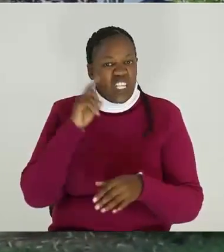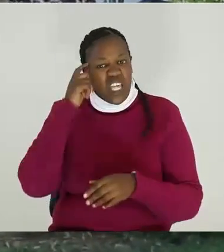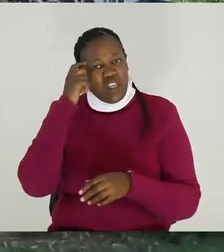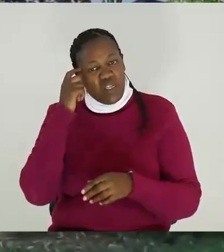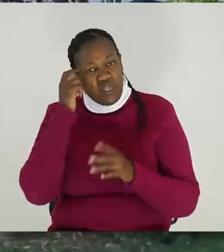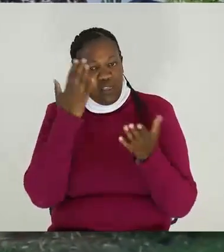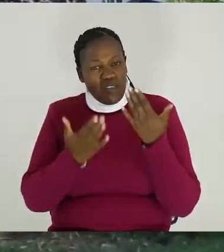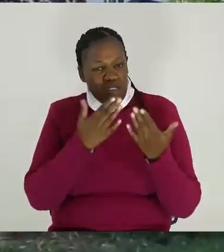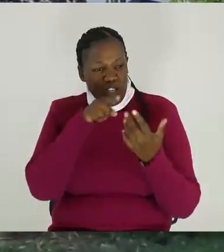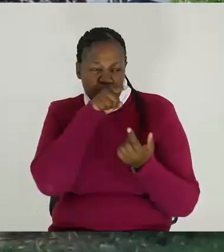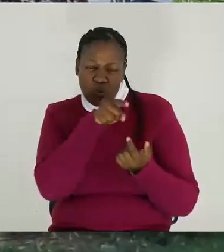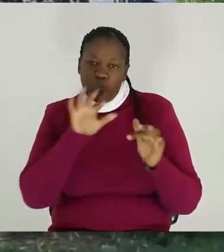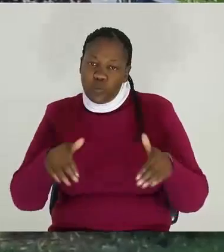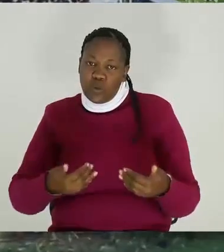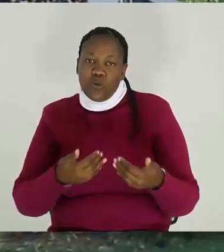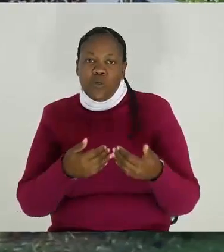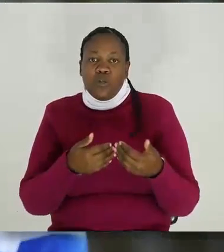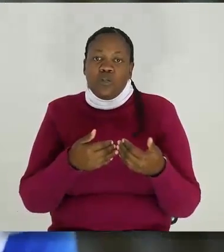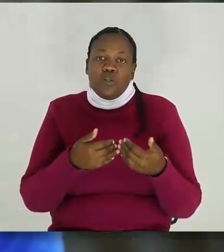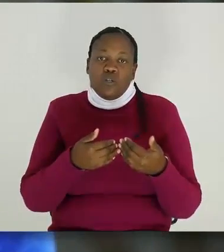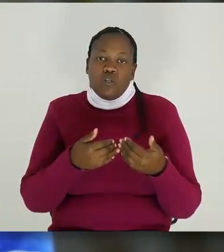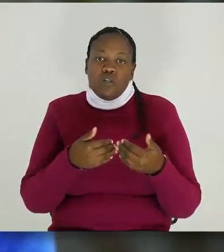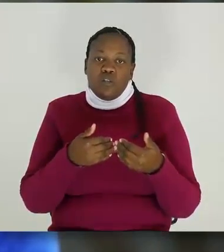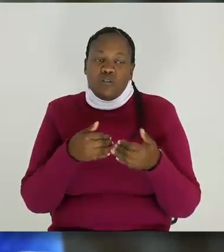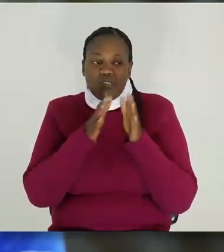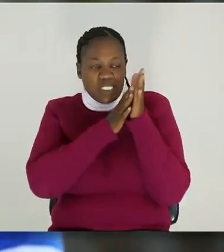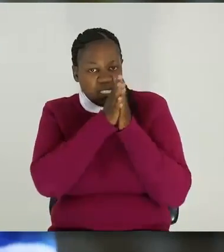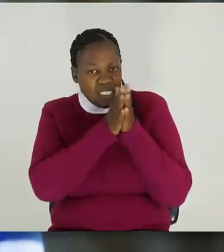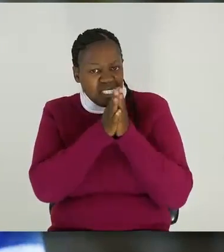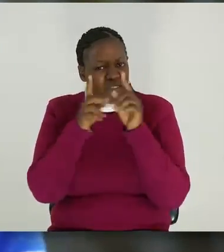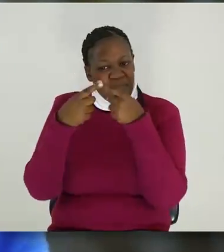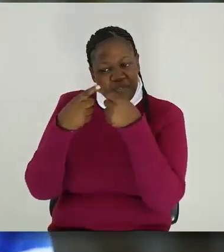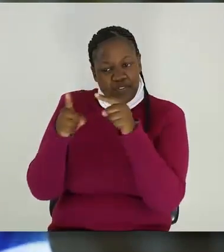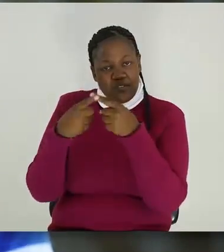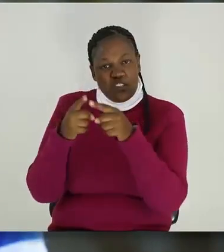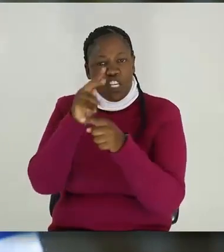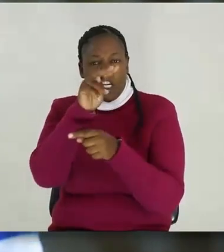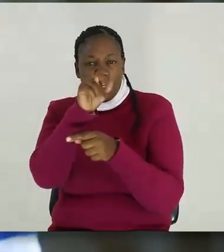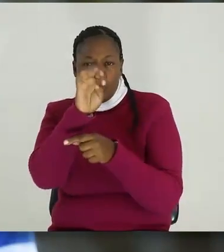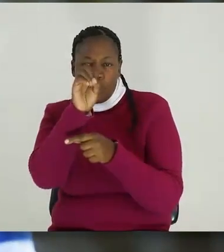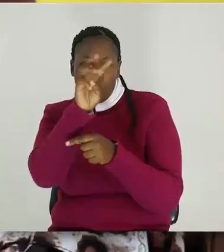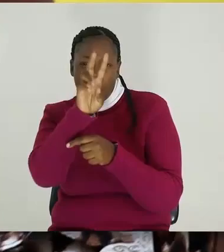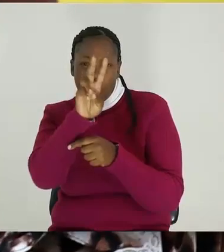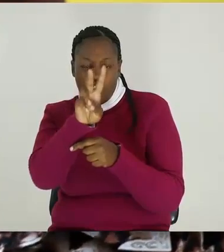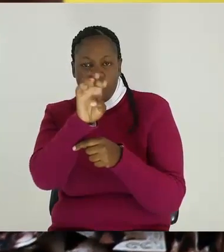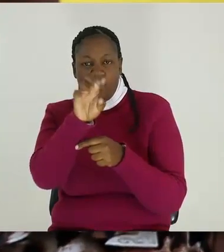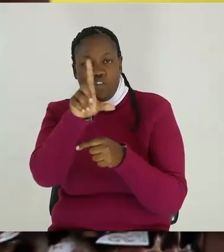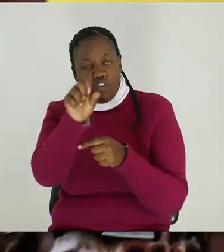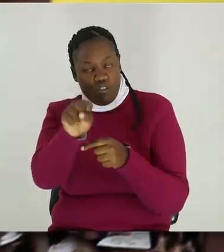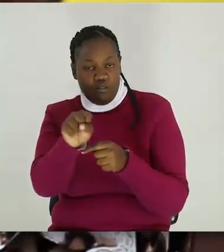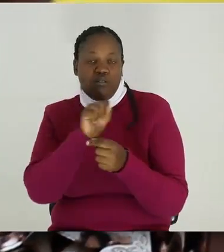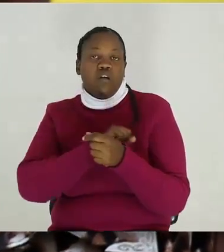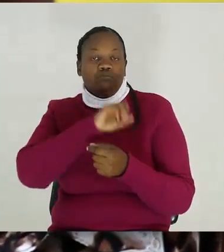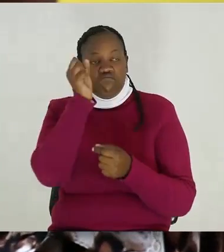to movies. If you have it in your blood, then... Oh, you mean different types of novels, right?